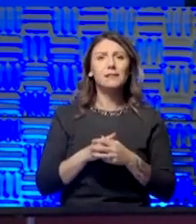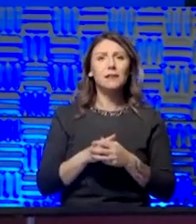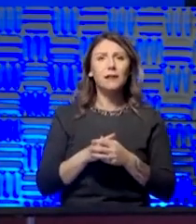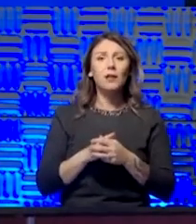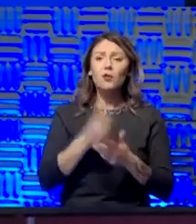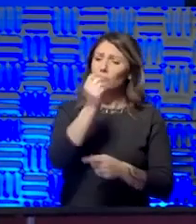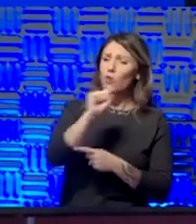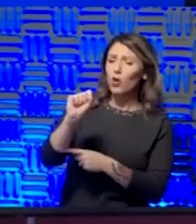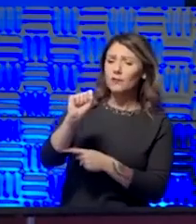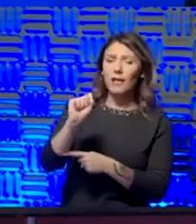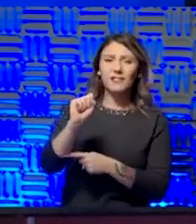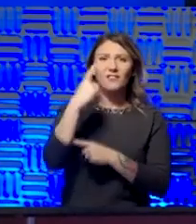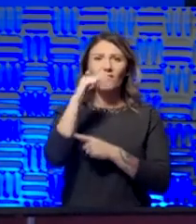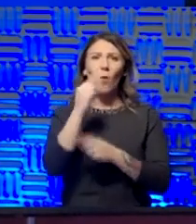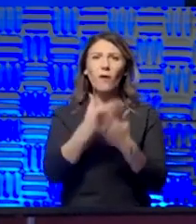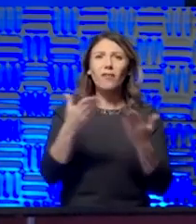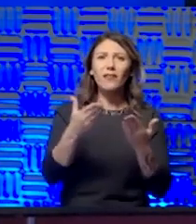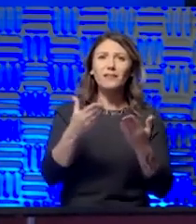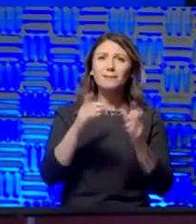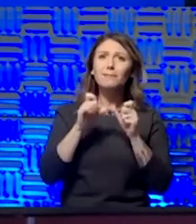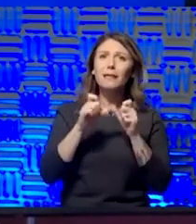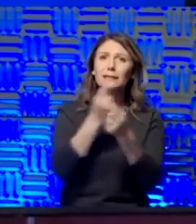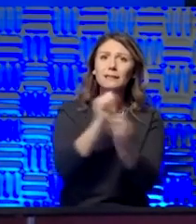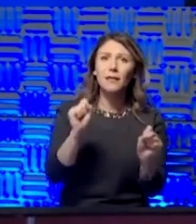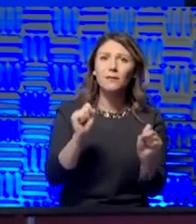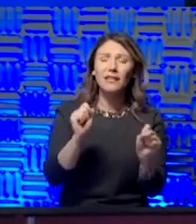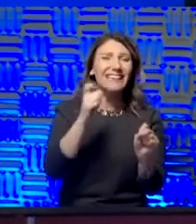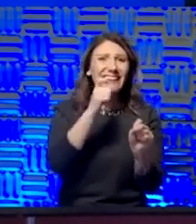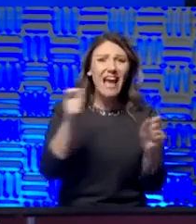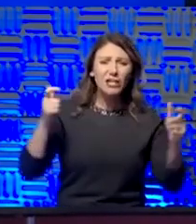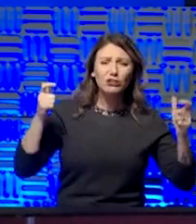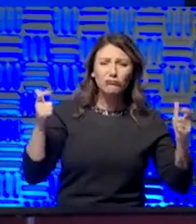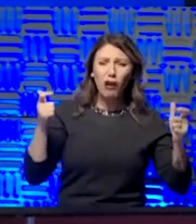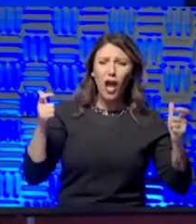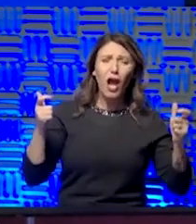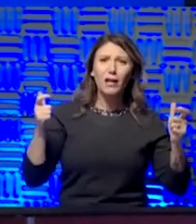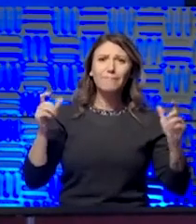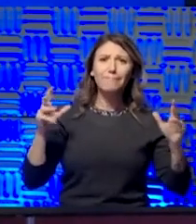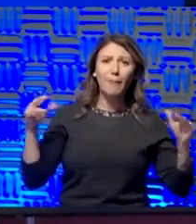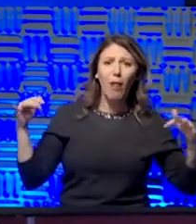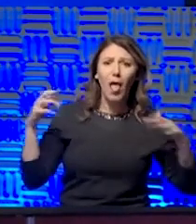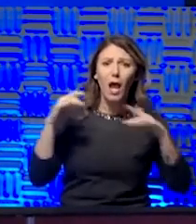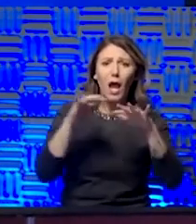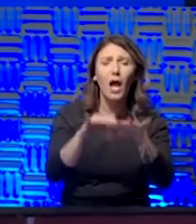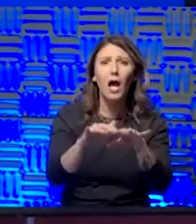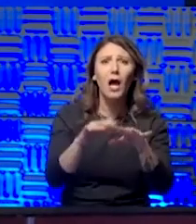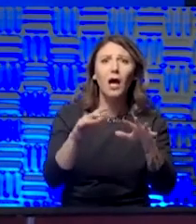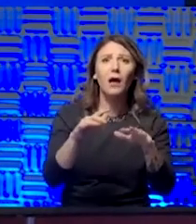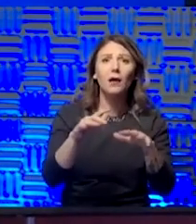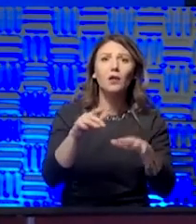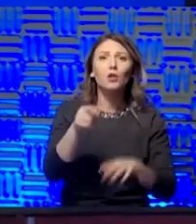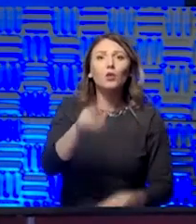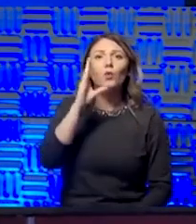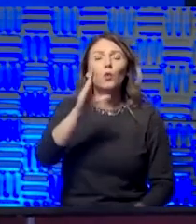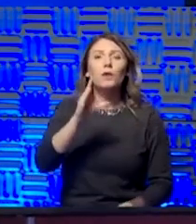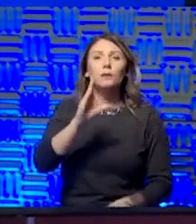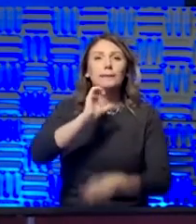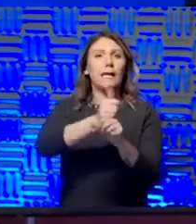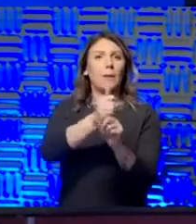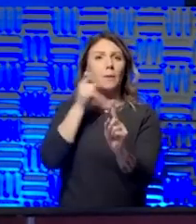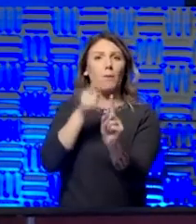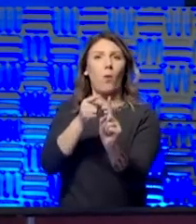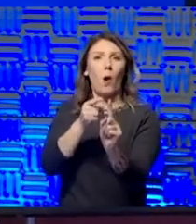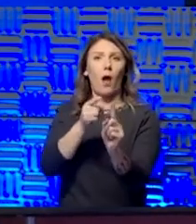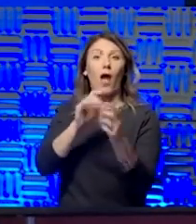safe. But don't do it in a mass gathering, because all you're going to do is make the point about how we can't open society. That's